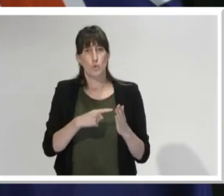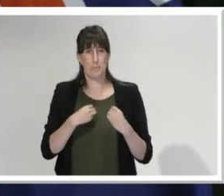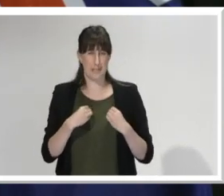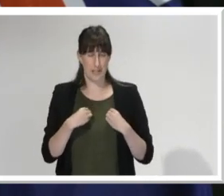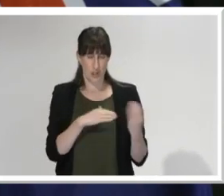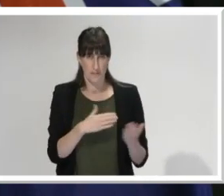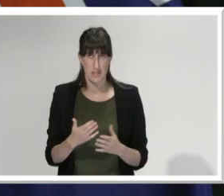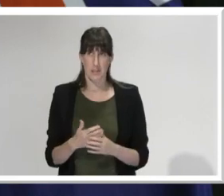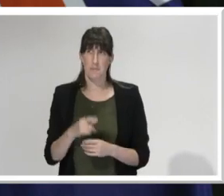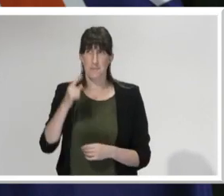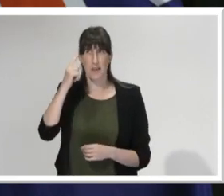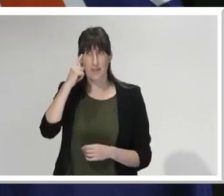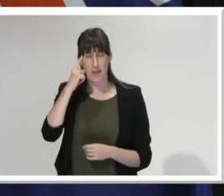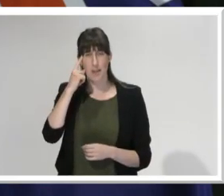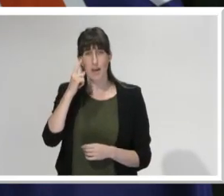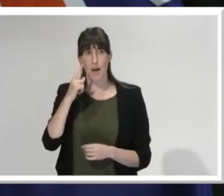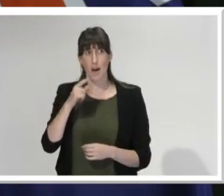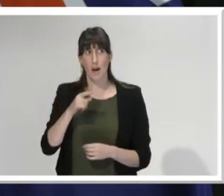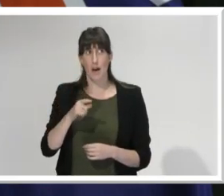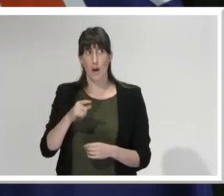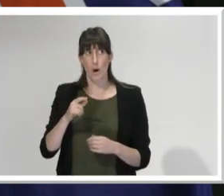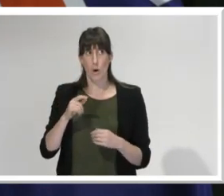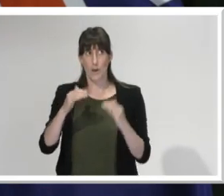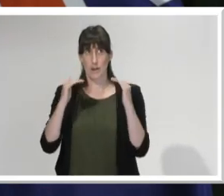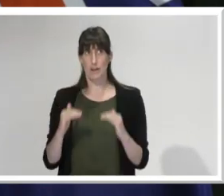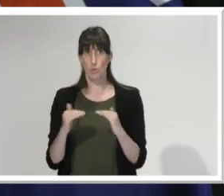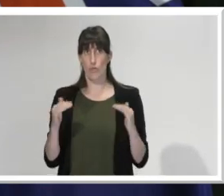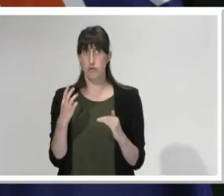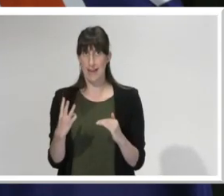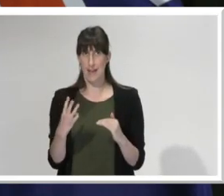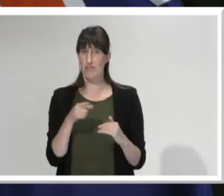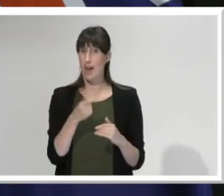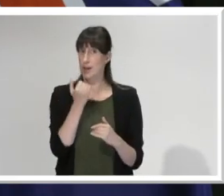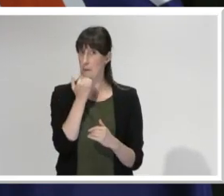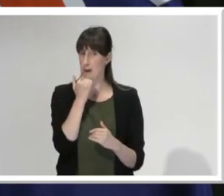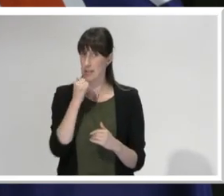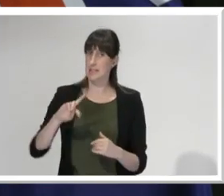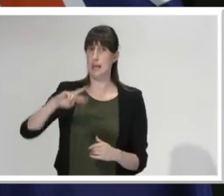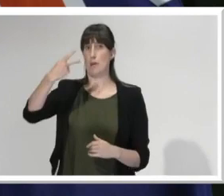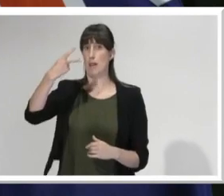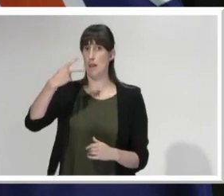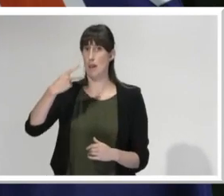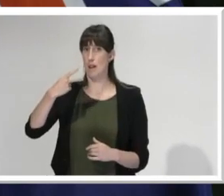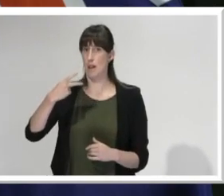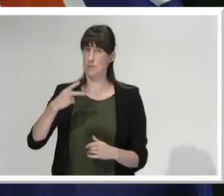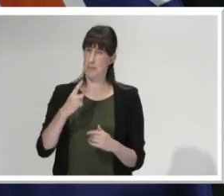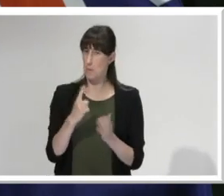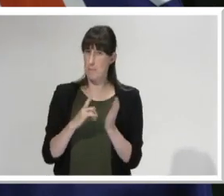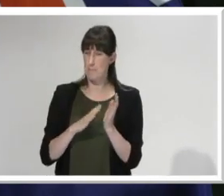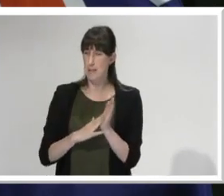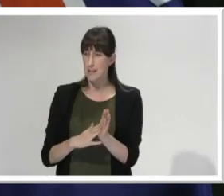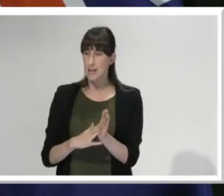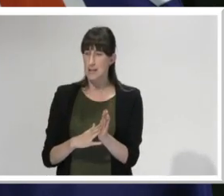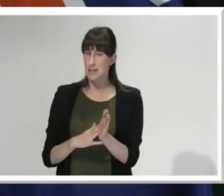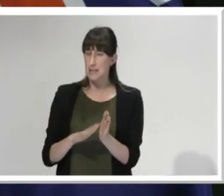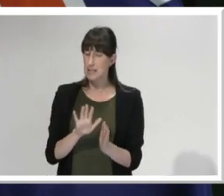My recollection is that roughly doubles at alert level 3. As you can imagine, it's quite hard to predict or quite hard to make an estimate.